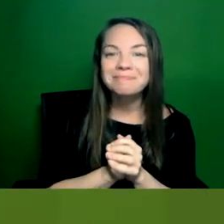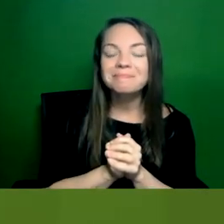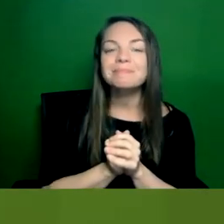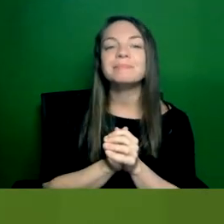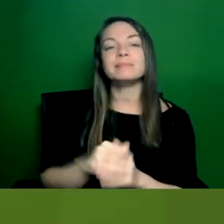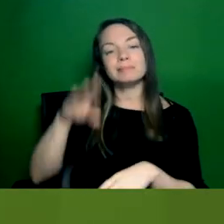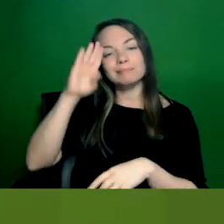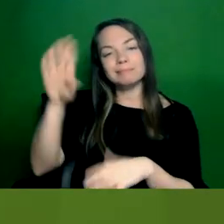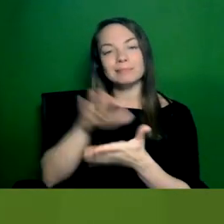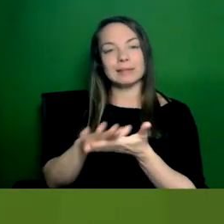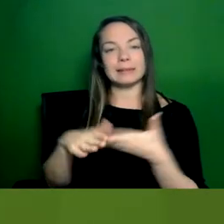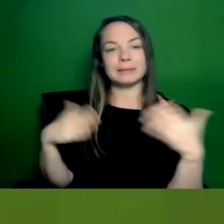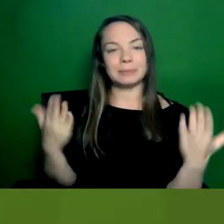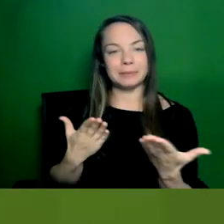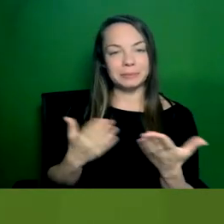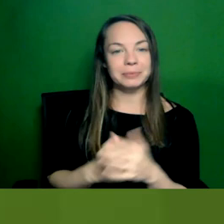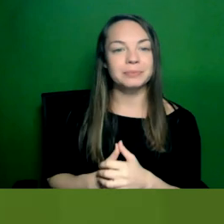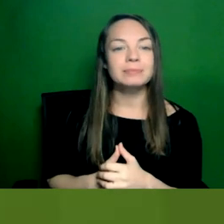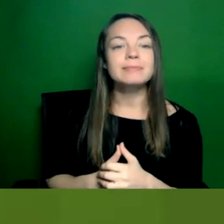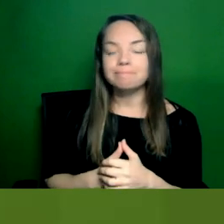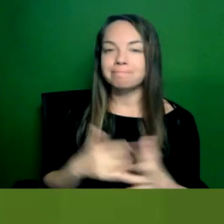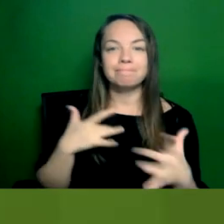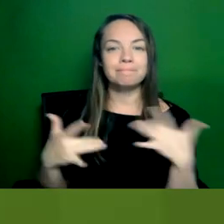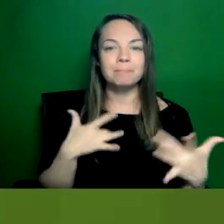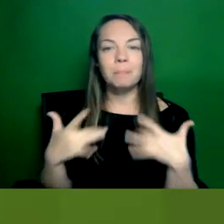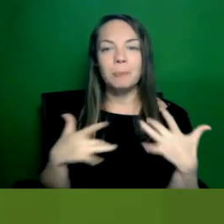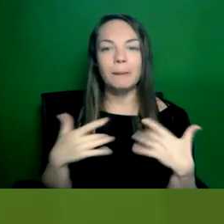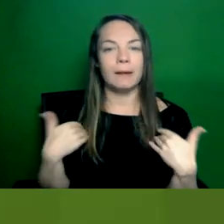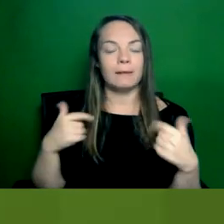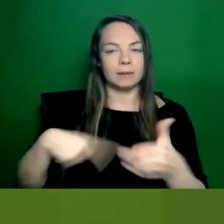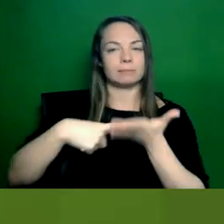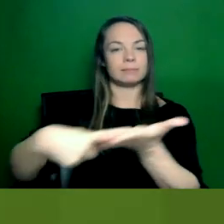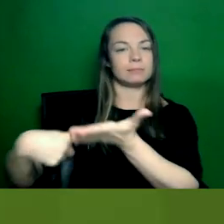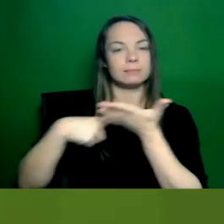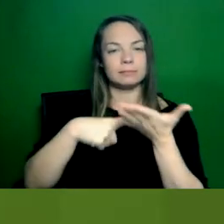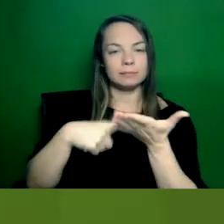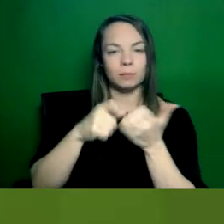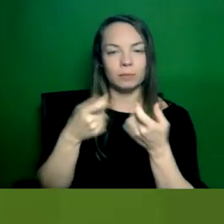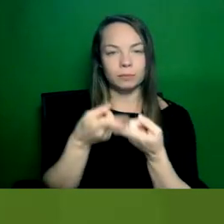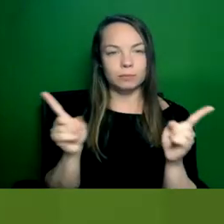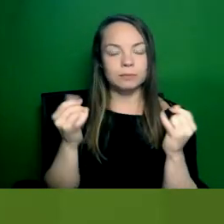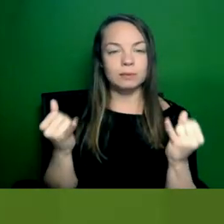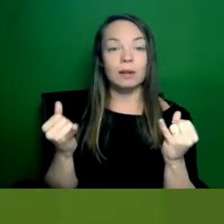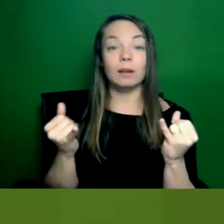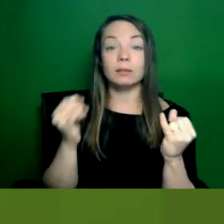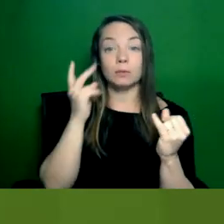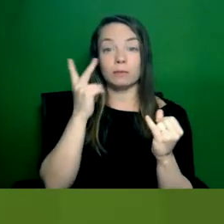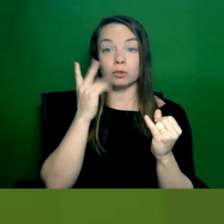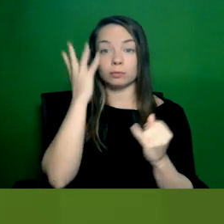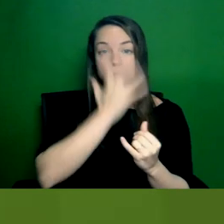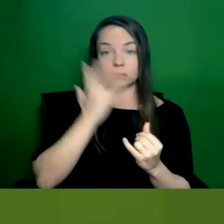here. So excited to have this conversation today. And visually,